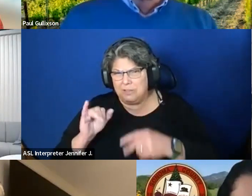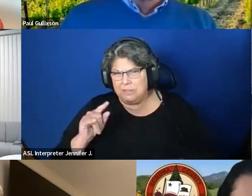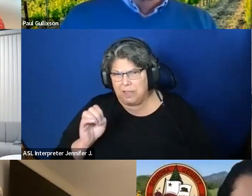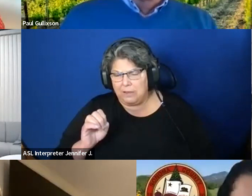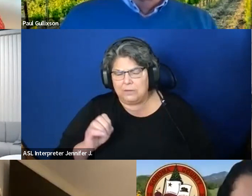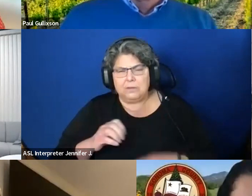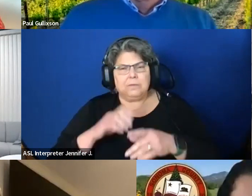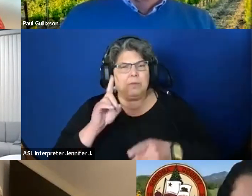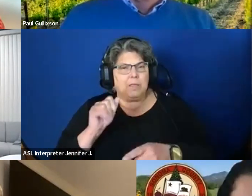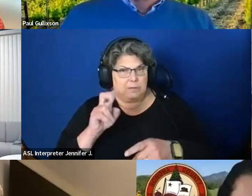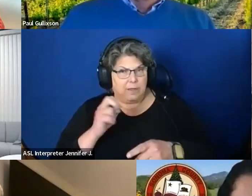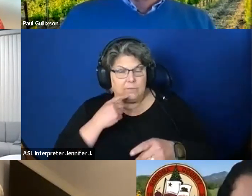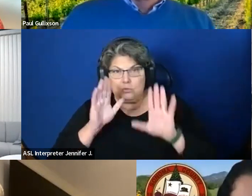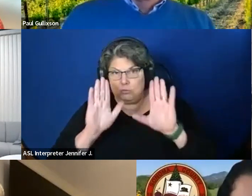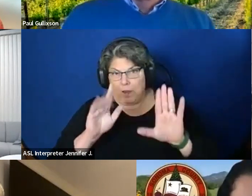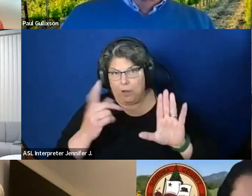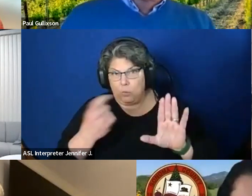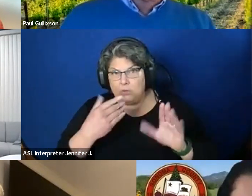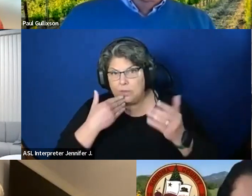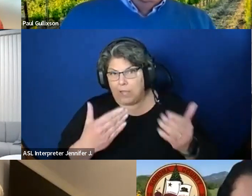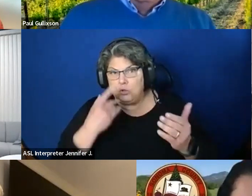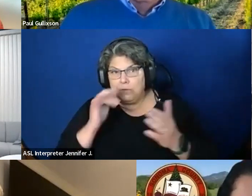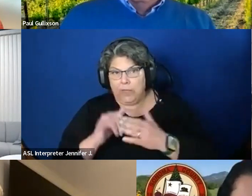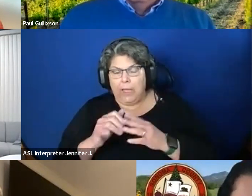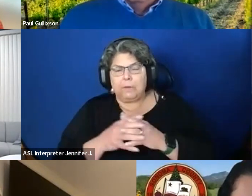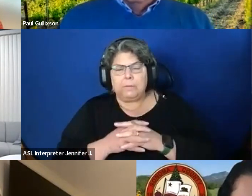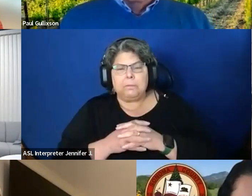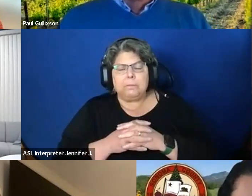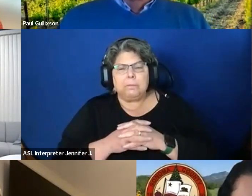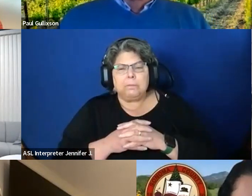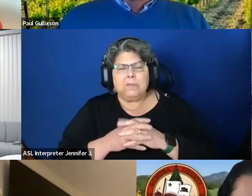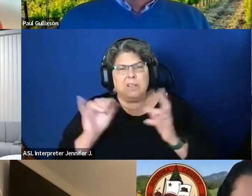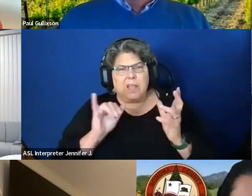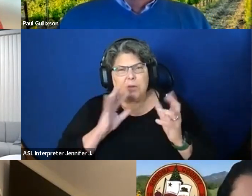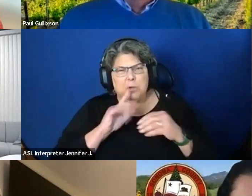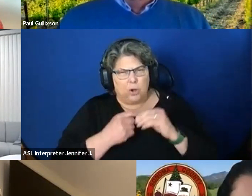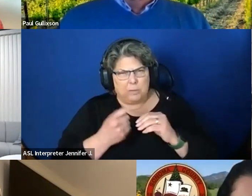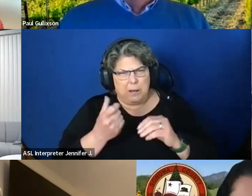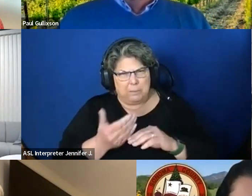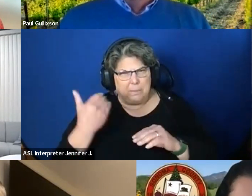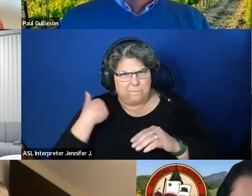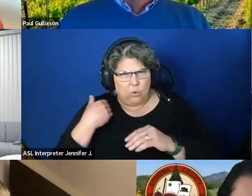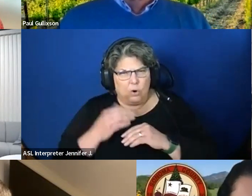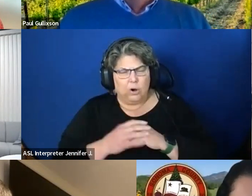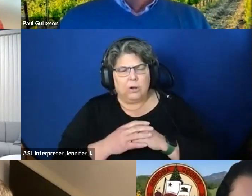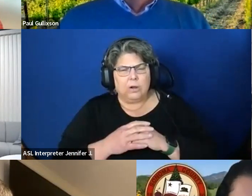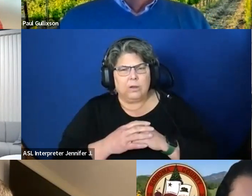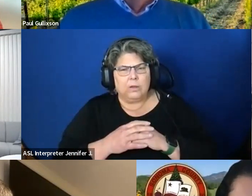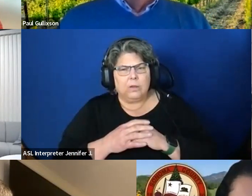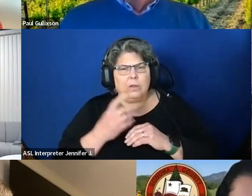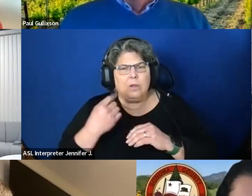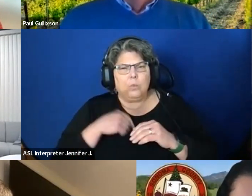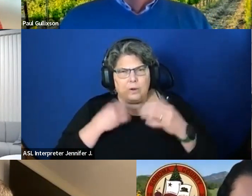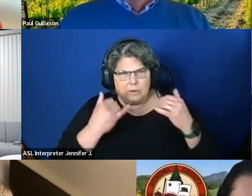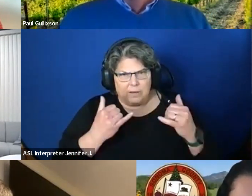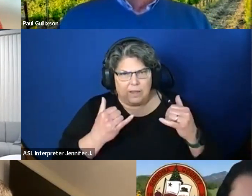think great question first, and thank you for it. As we talked about a little earlier, we're doing this cycle now